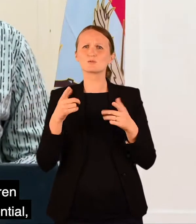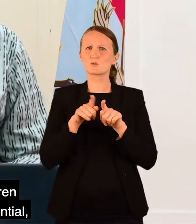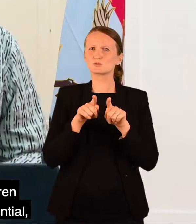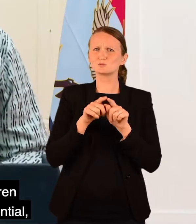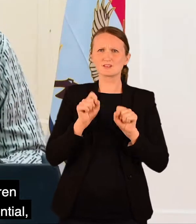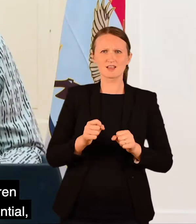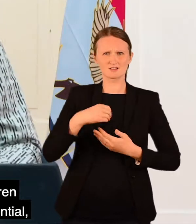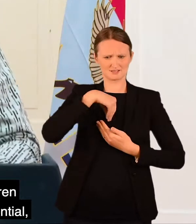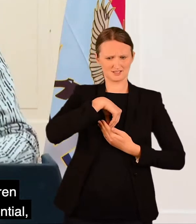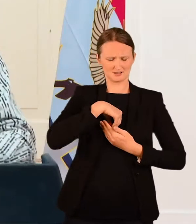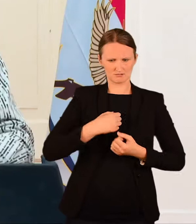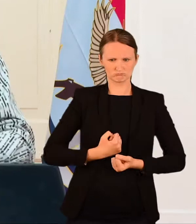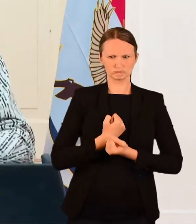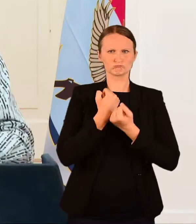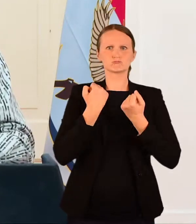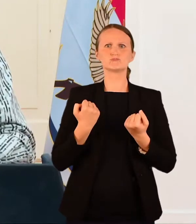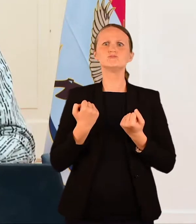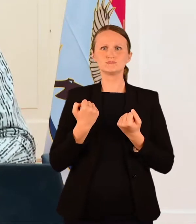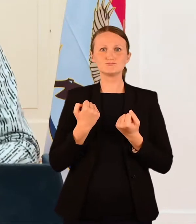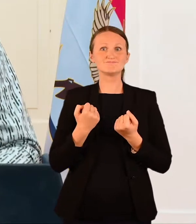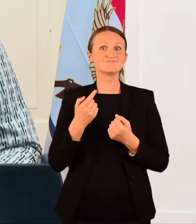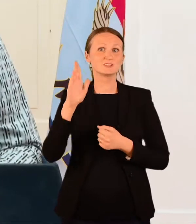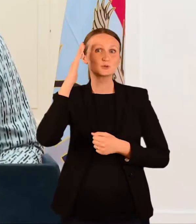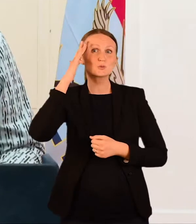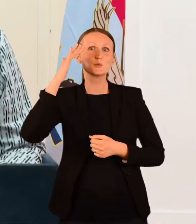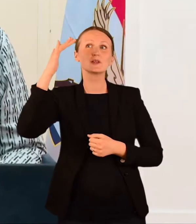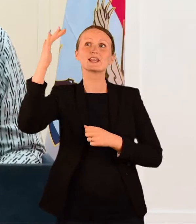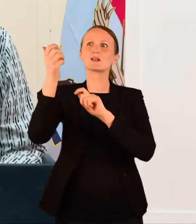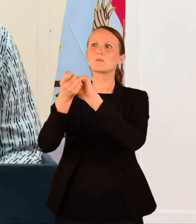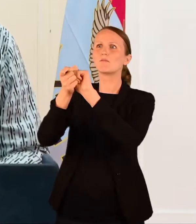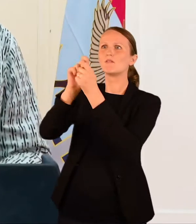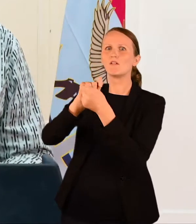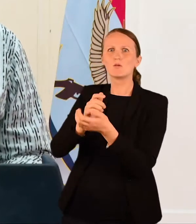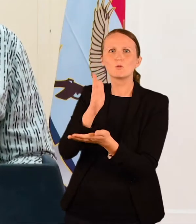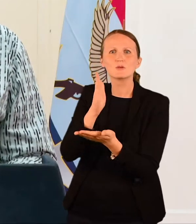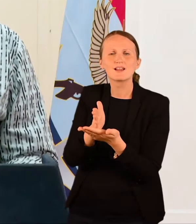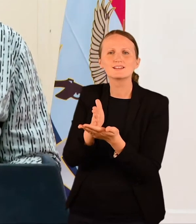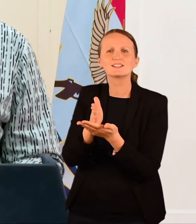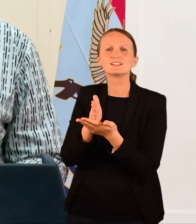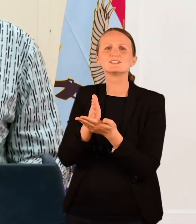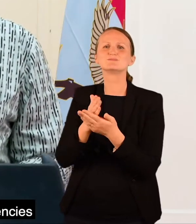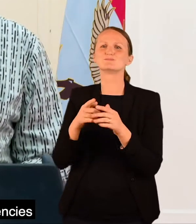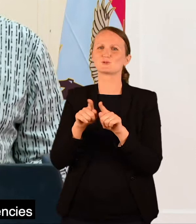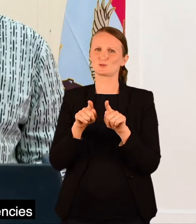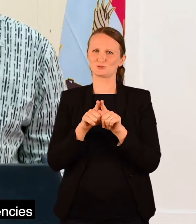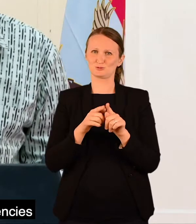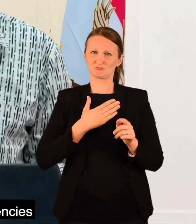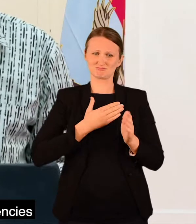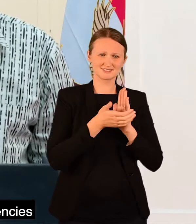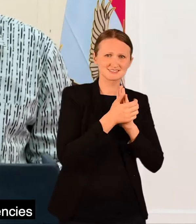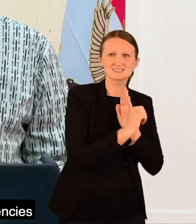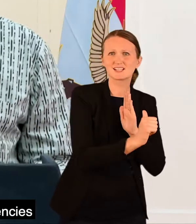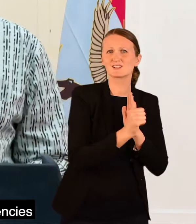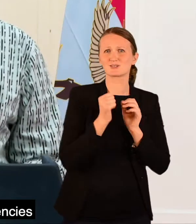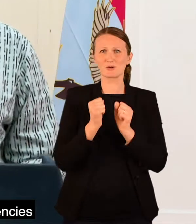and potential, reinforce their character, bring dreams into reality, and develop the